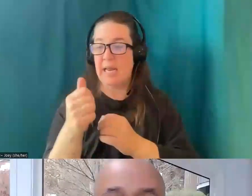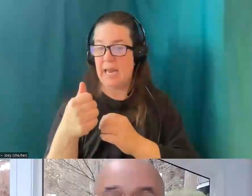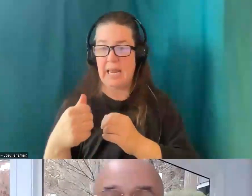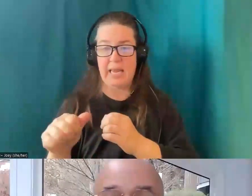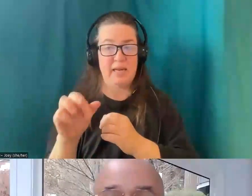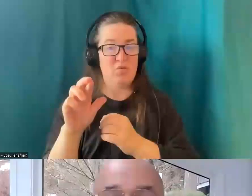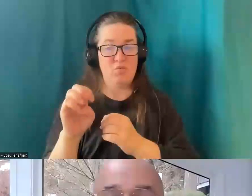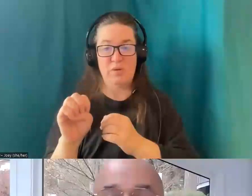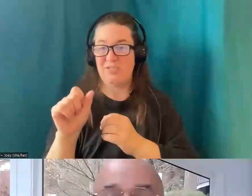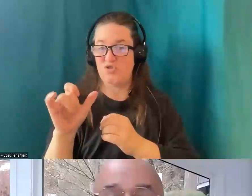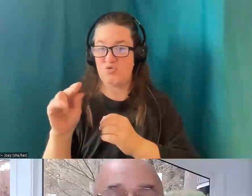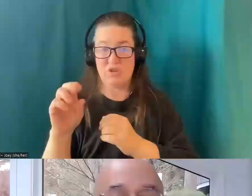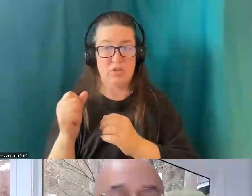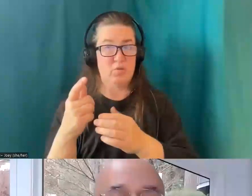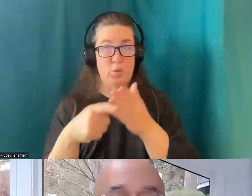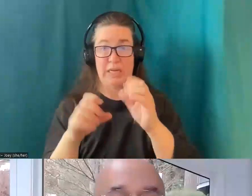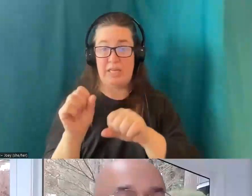funds can be spent on?